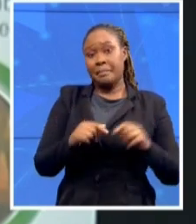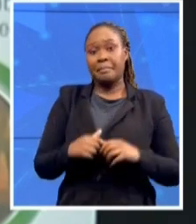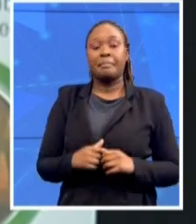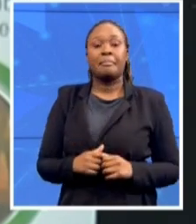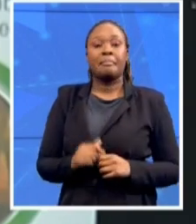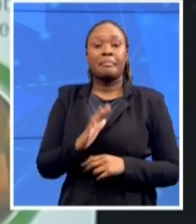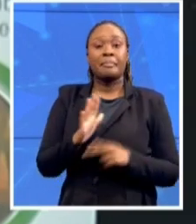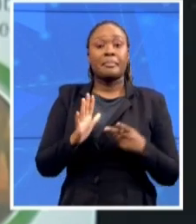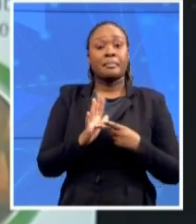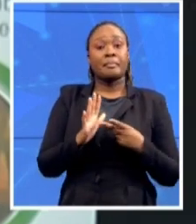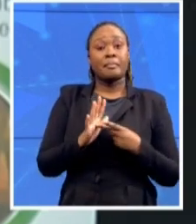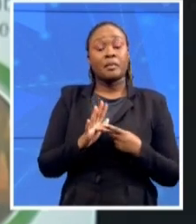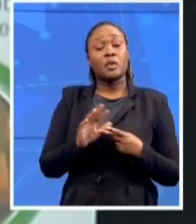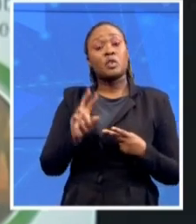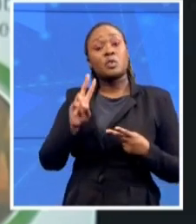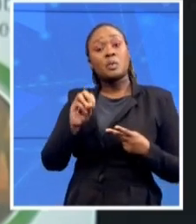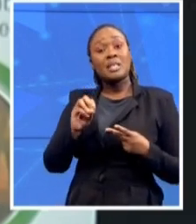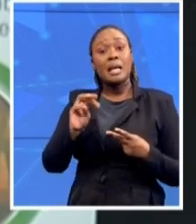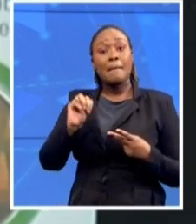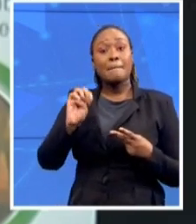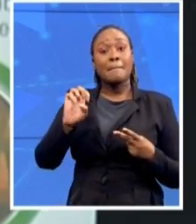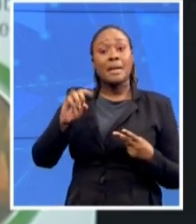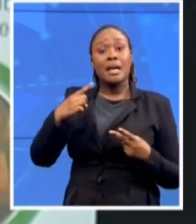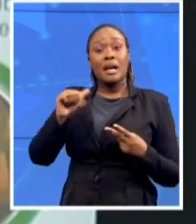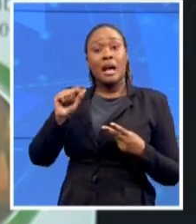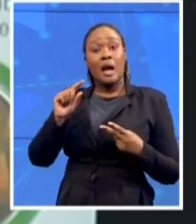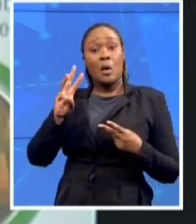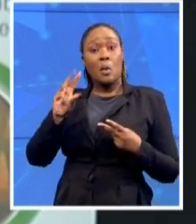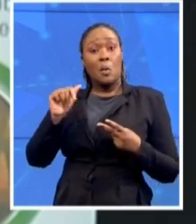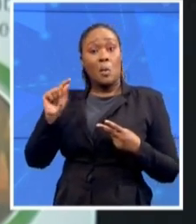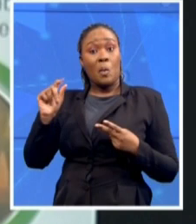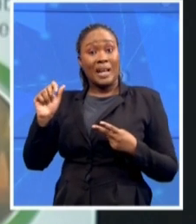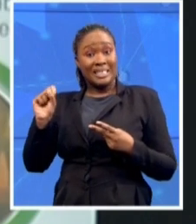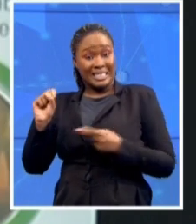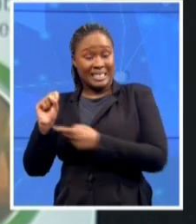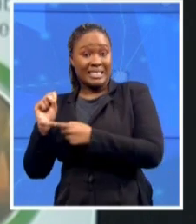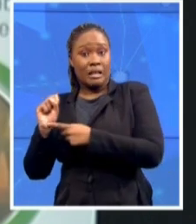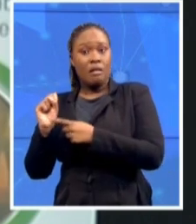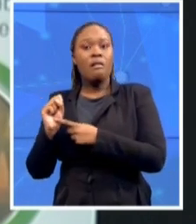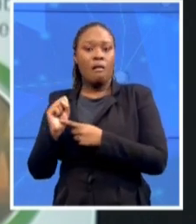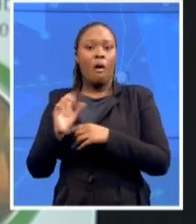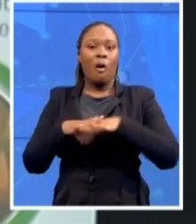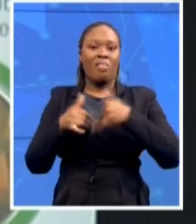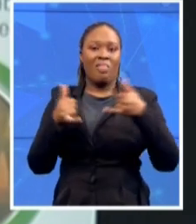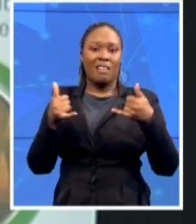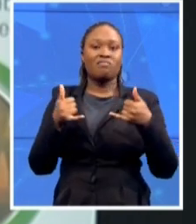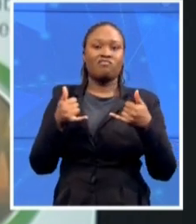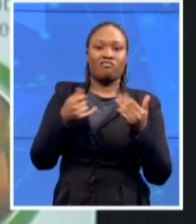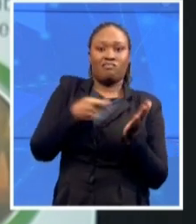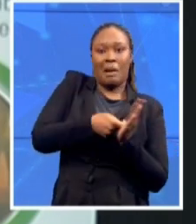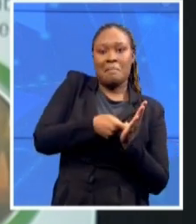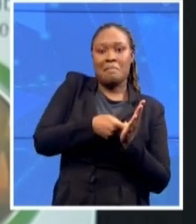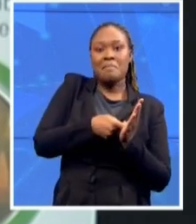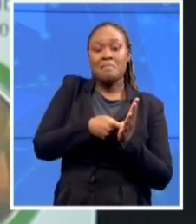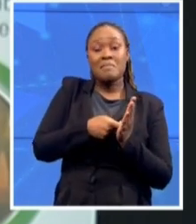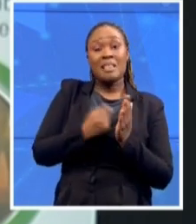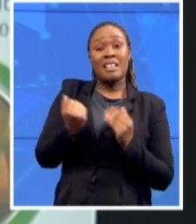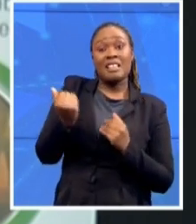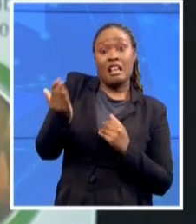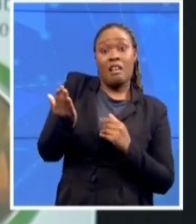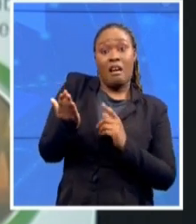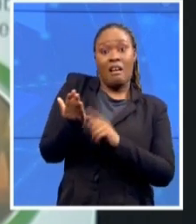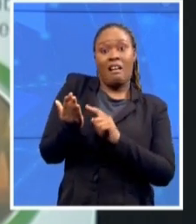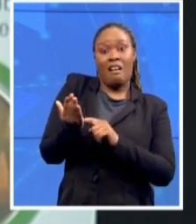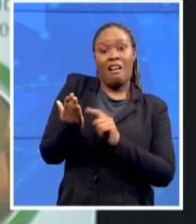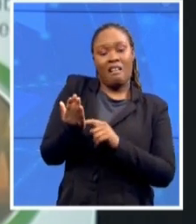brought online in a short space of time, will follow this initial tender. And over time, we will also procure much greater